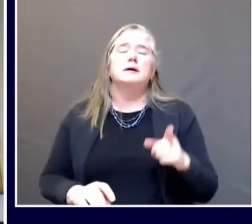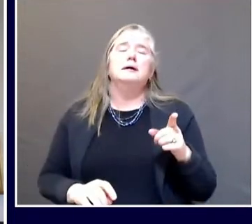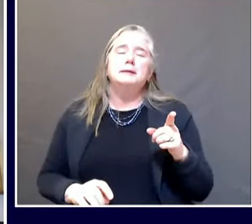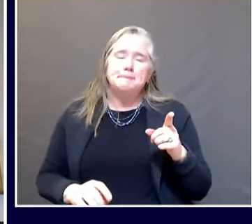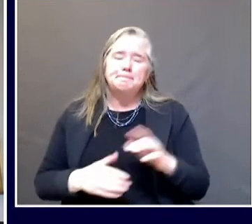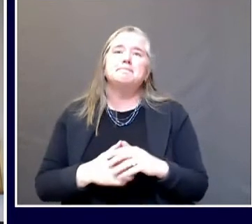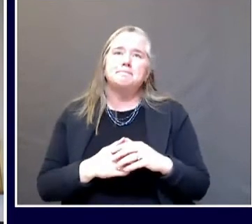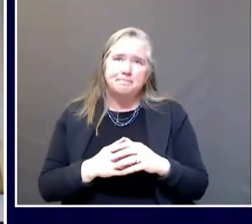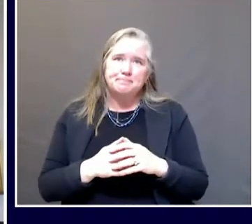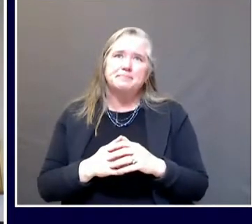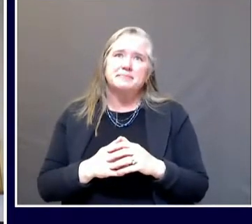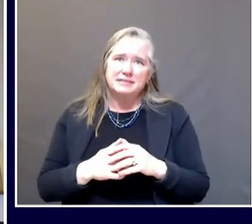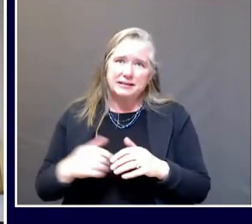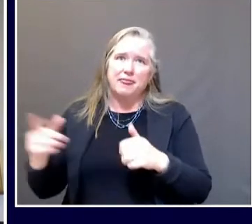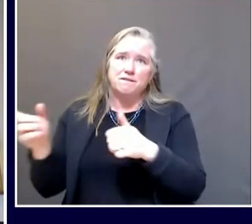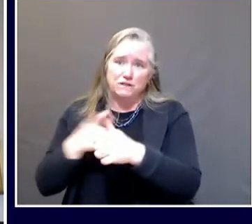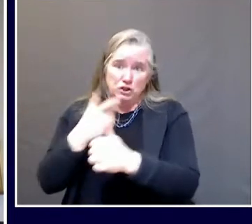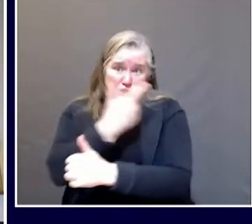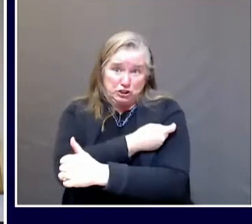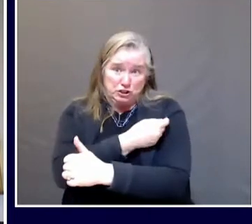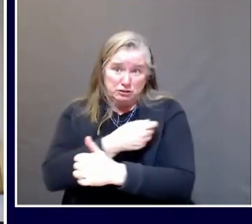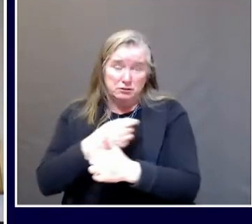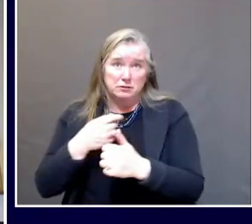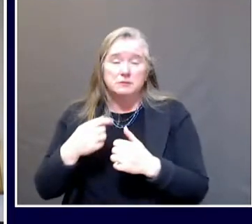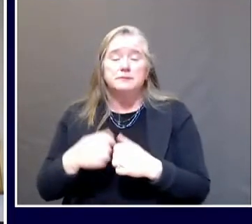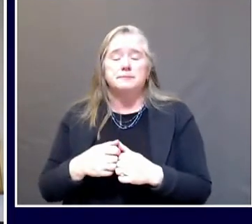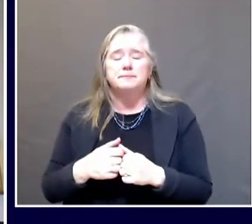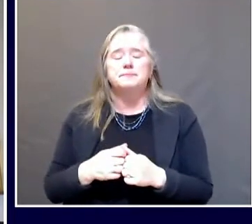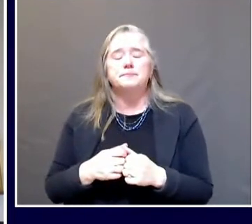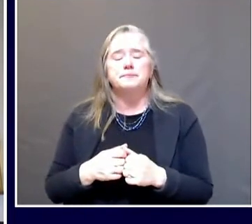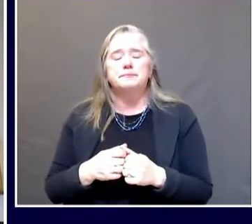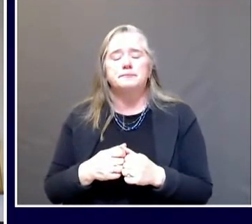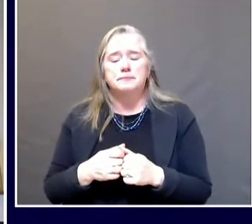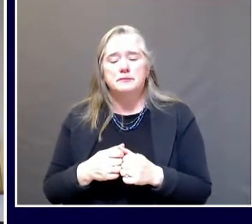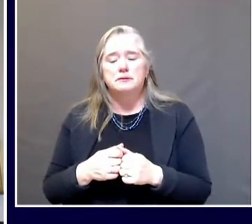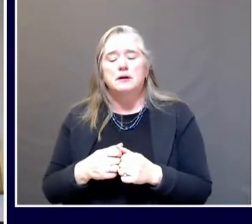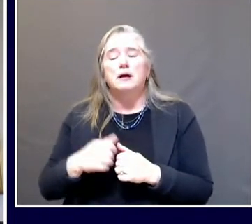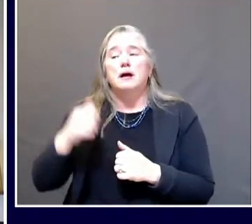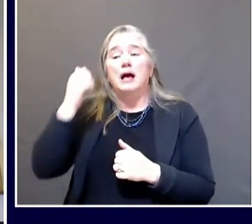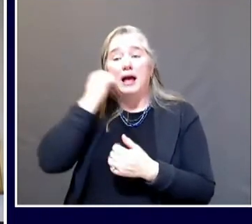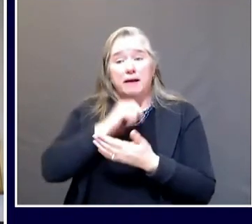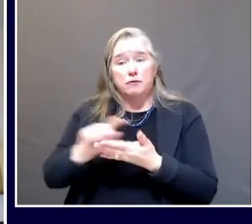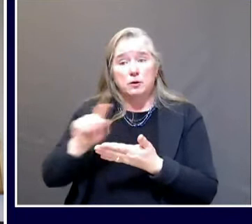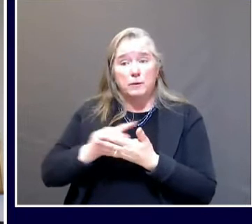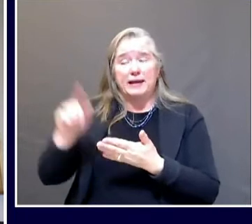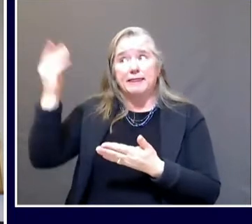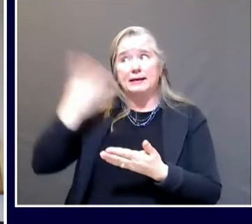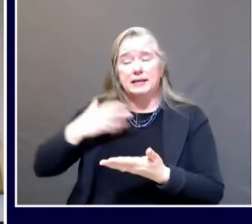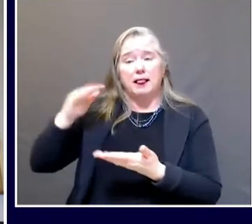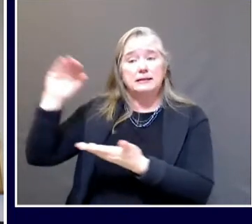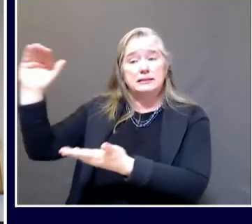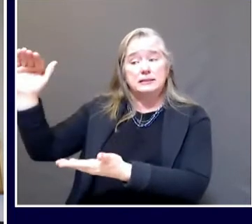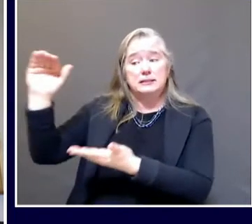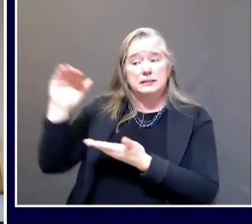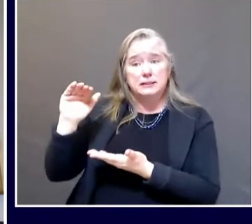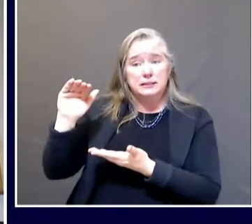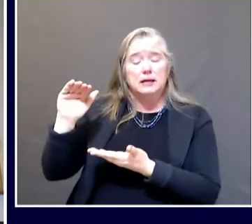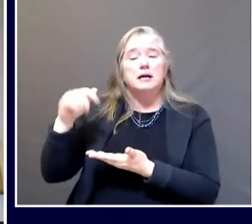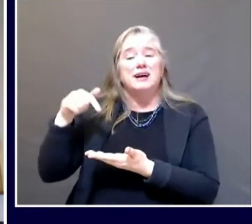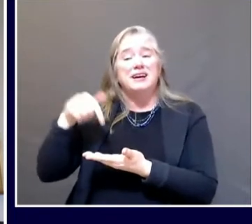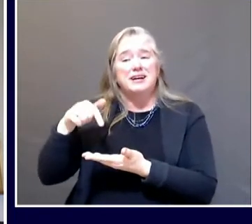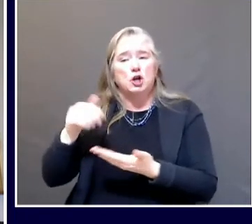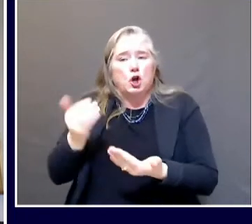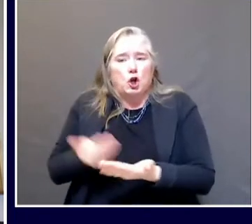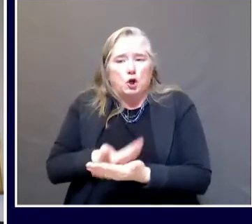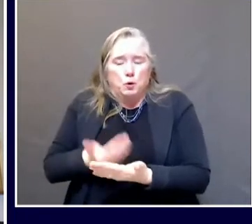we receive word of every week are what our new first doses will be. We separately and